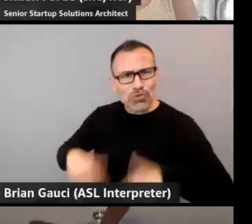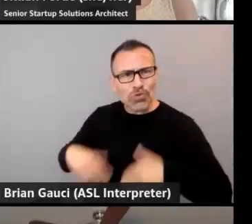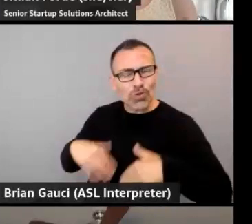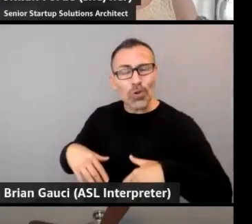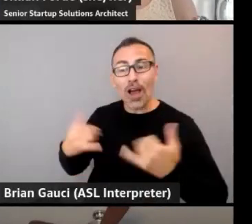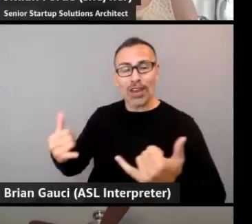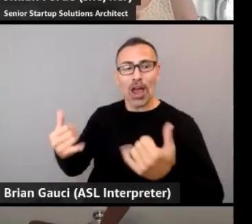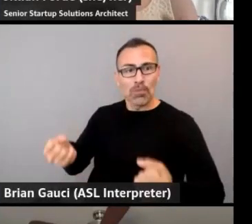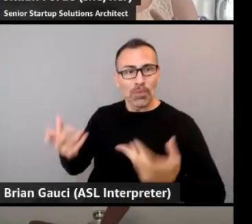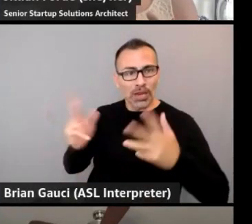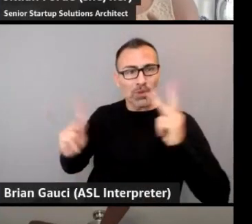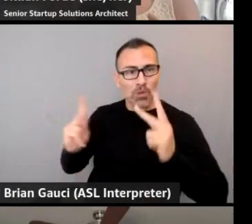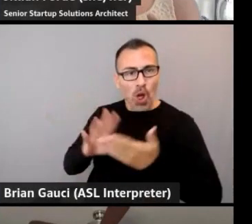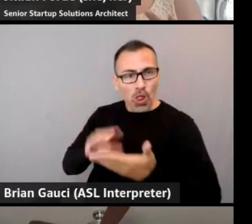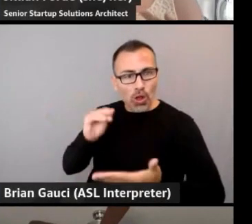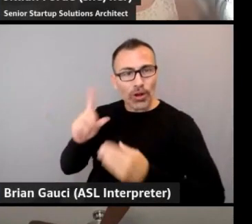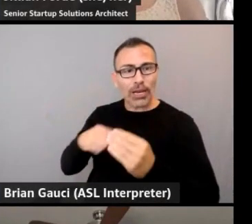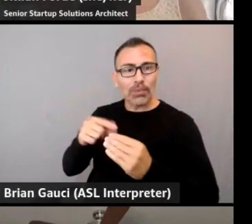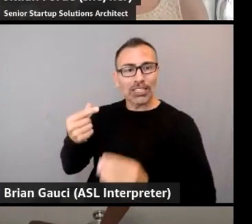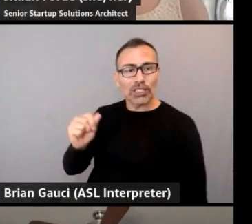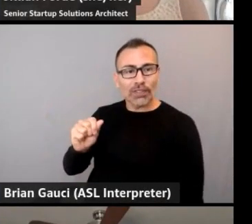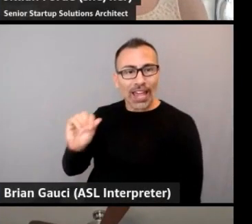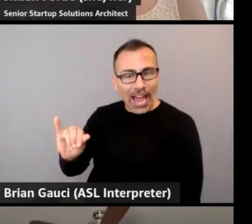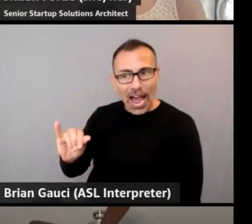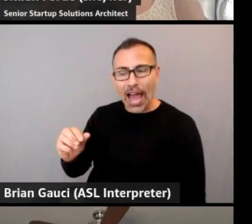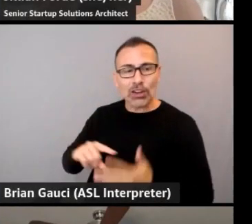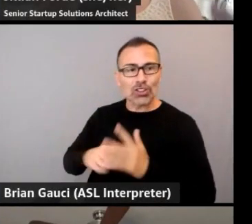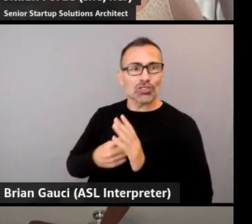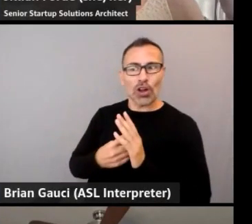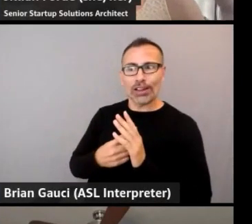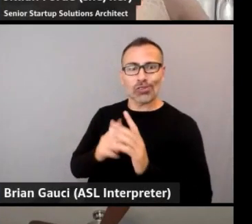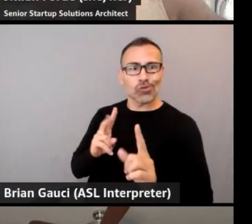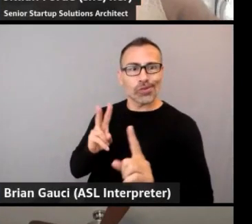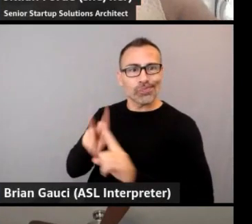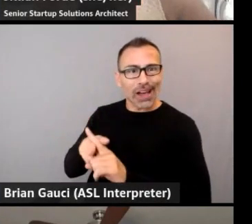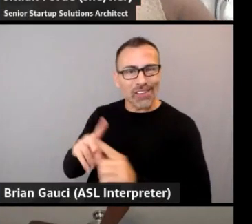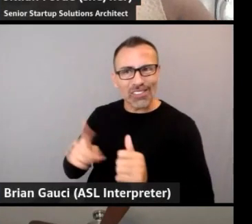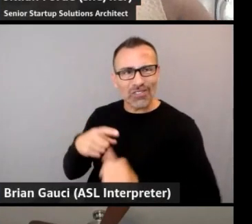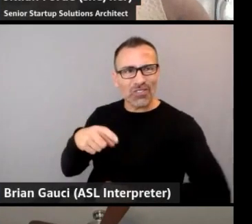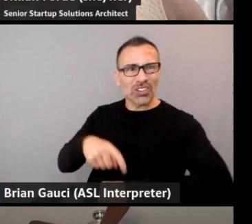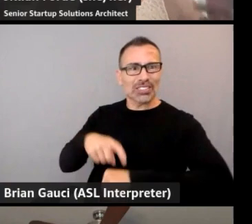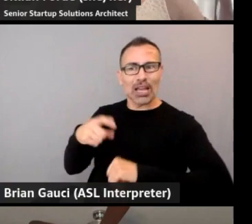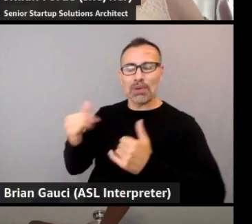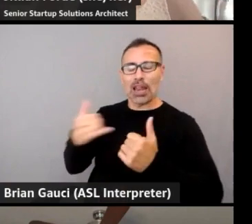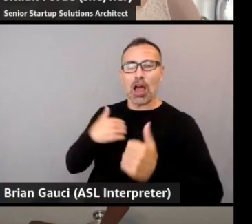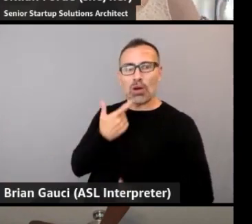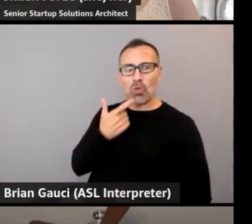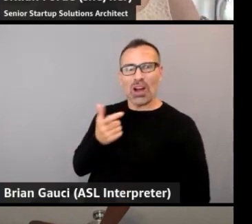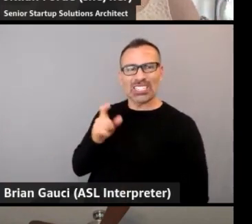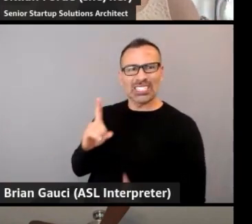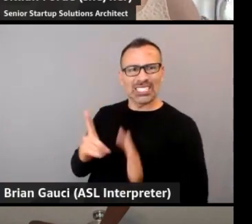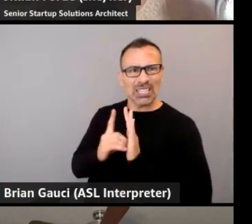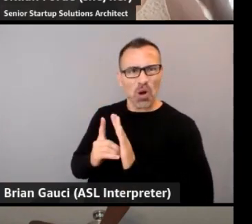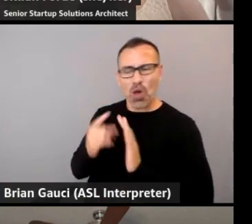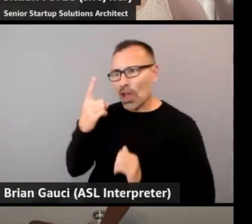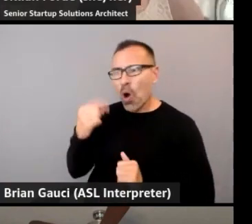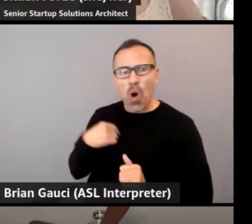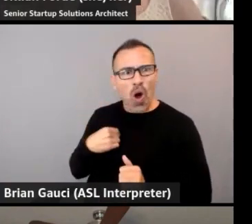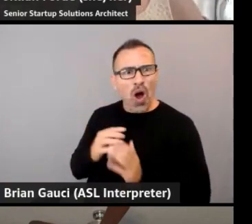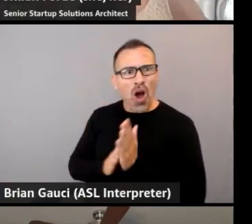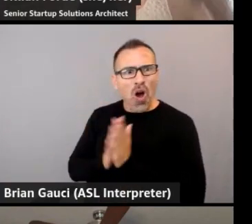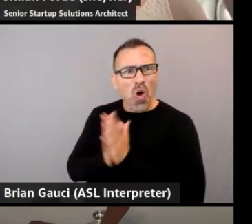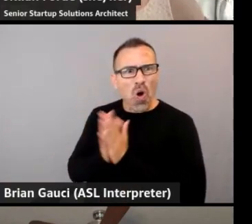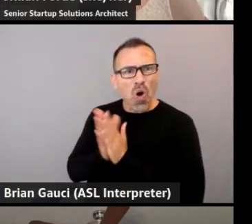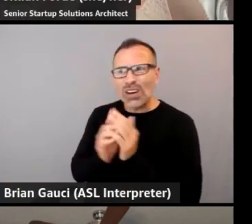generative AI, or they're starting to apply it really for the first time. So they're probably watching this demo and they're like, oh my gosh, I want to be able to